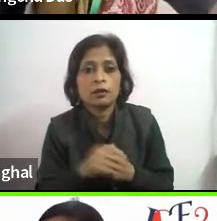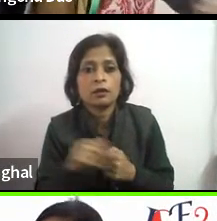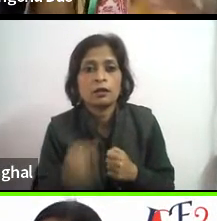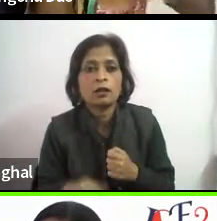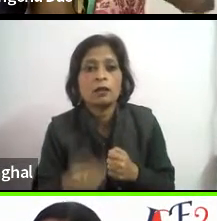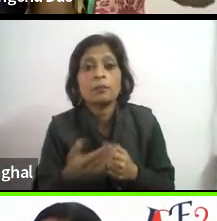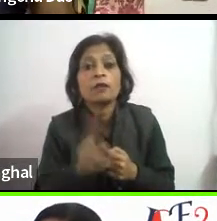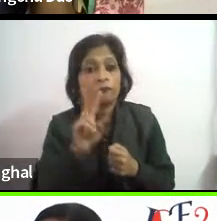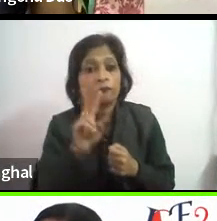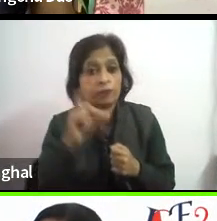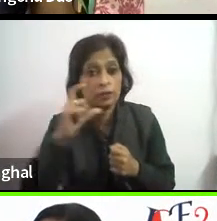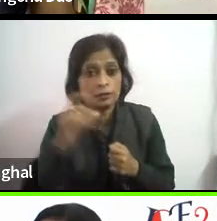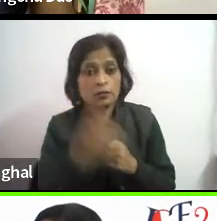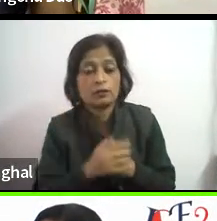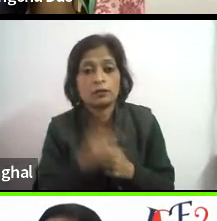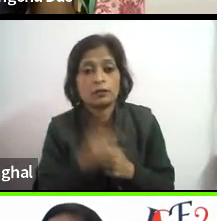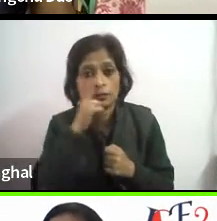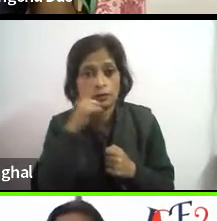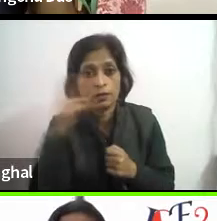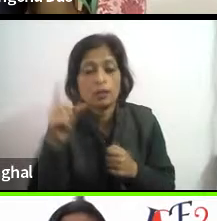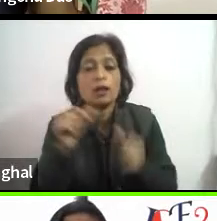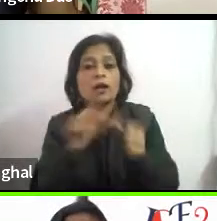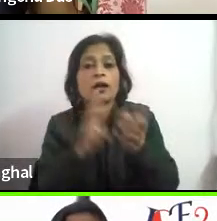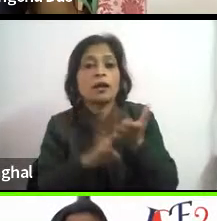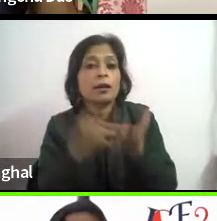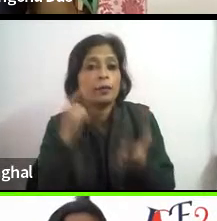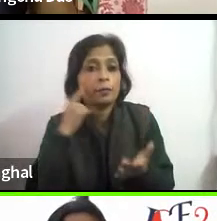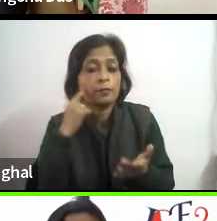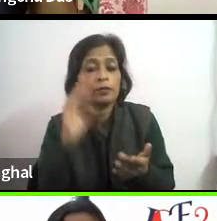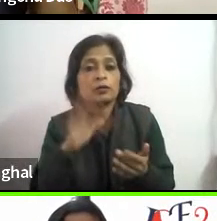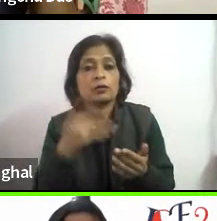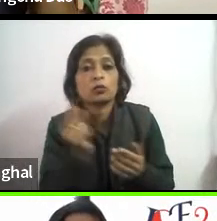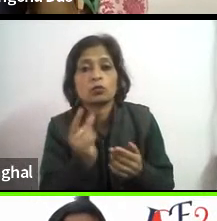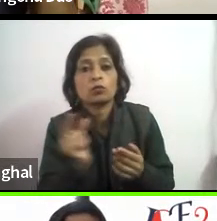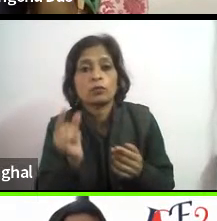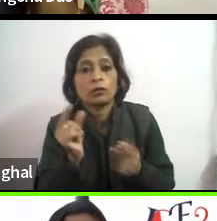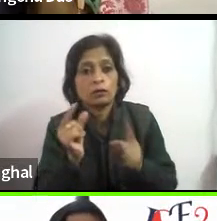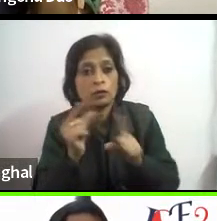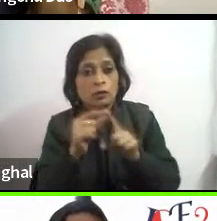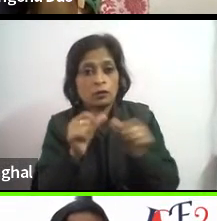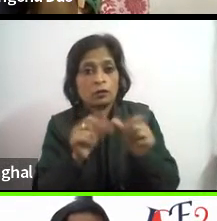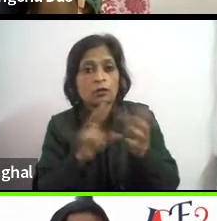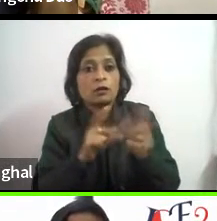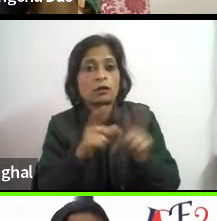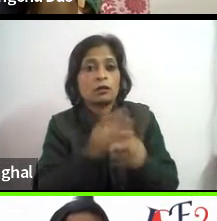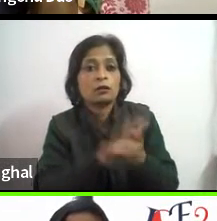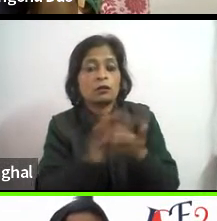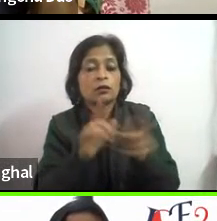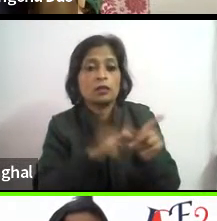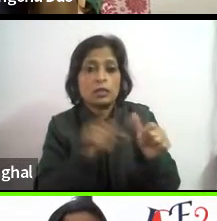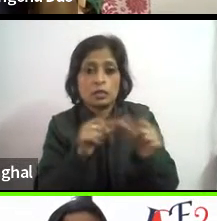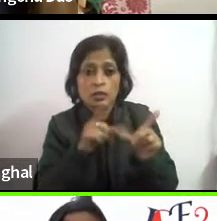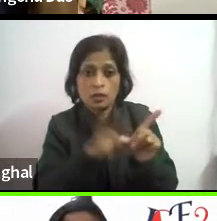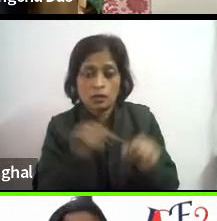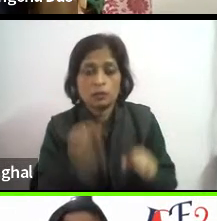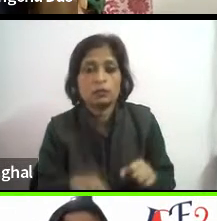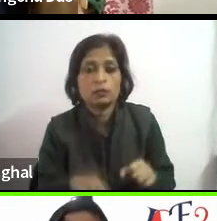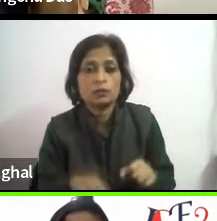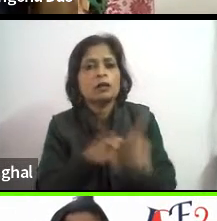Vice Chancellor, Professor M.E. Upadhyay, how important the